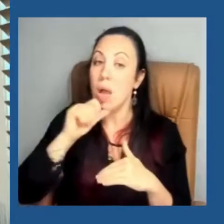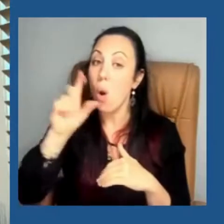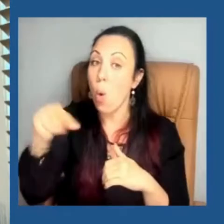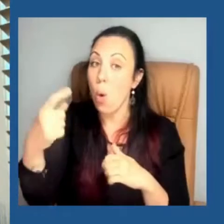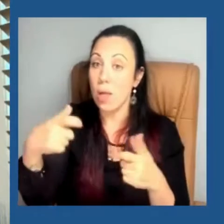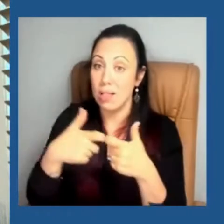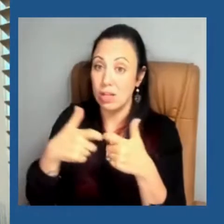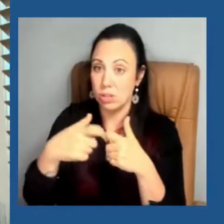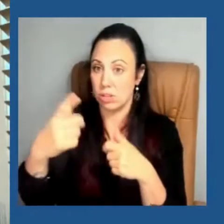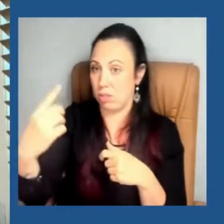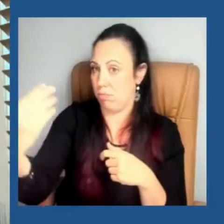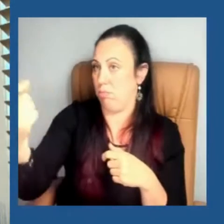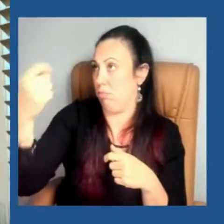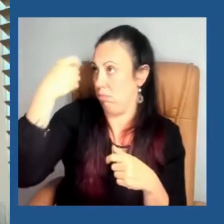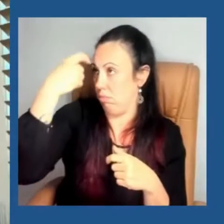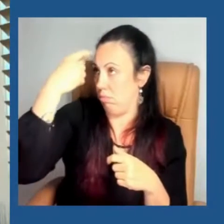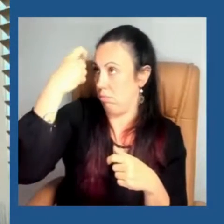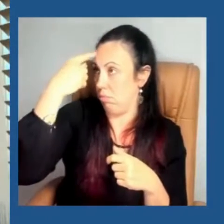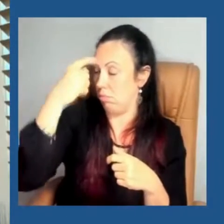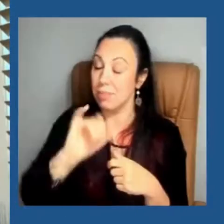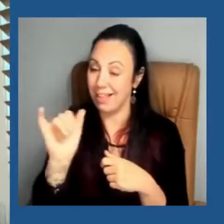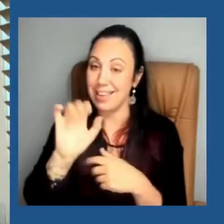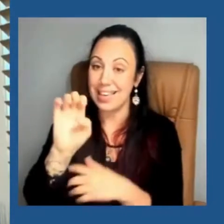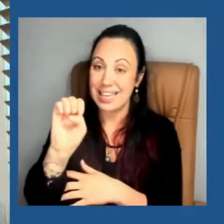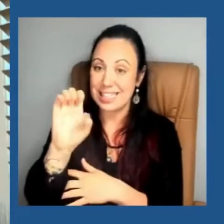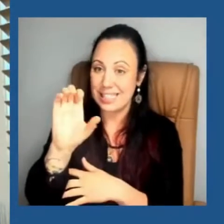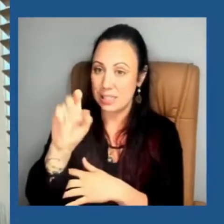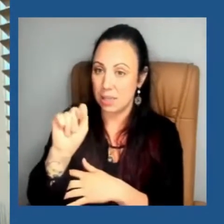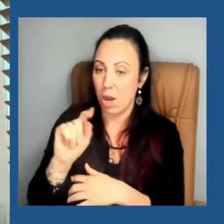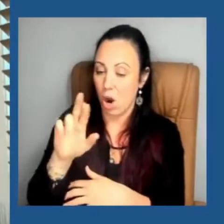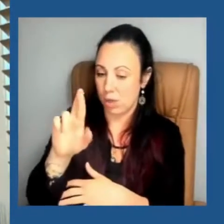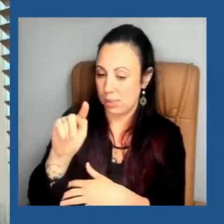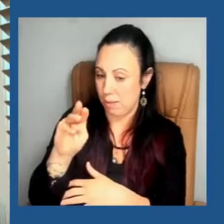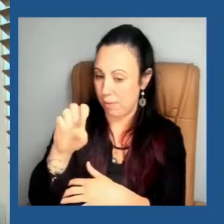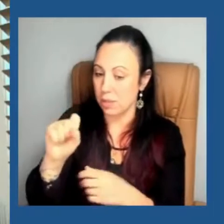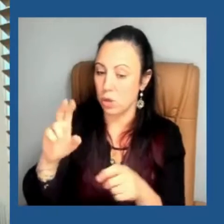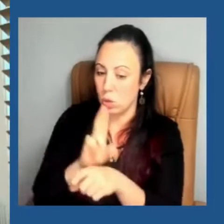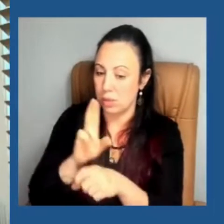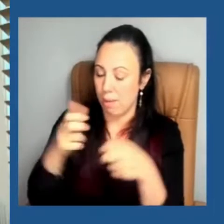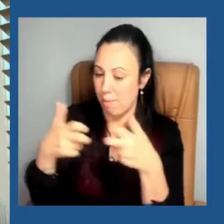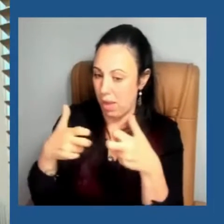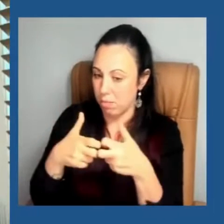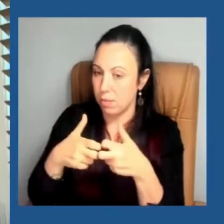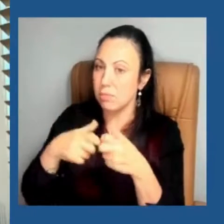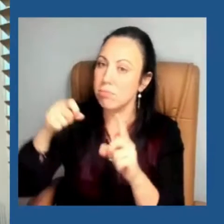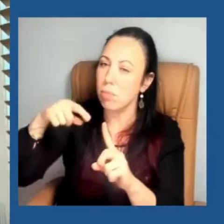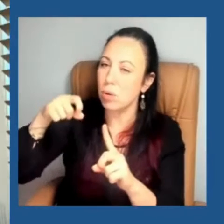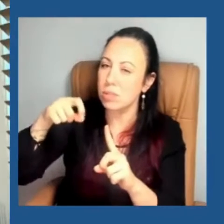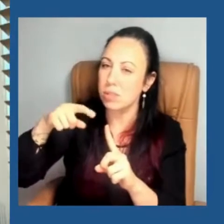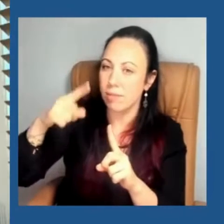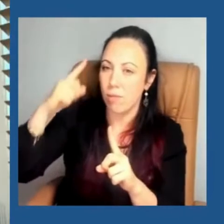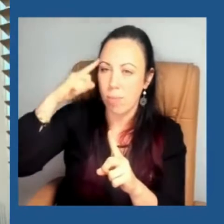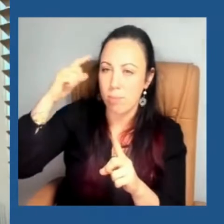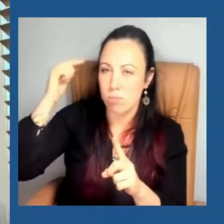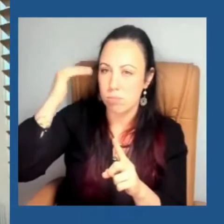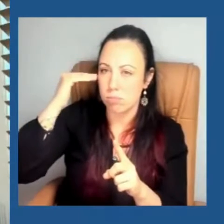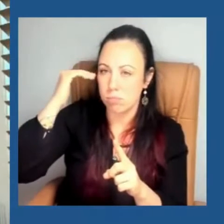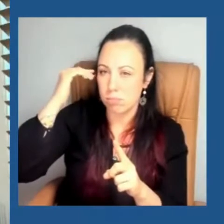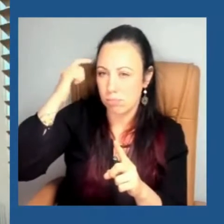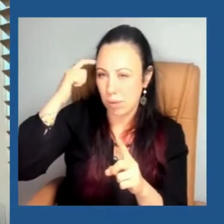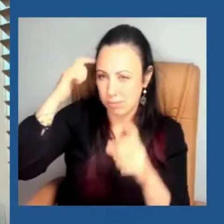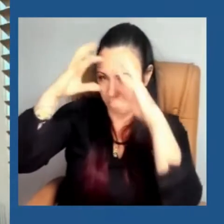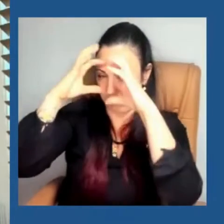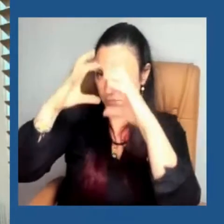to the head, as we do with ECT, RTMS uses magnetic pulses to stimulate the brain. And these magnetic pulses